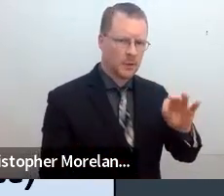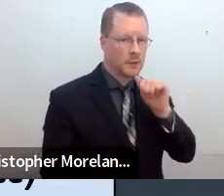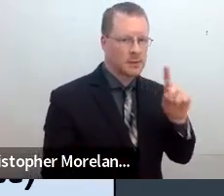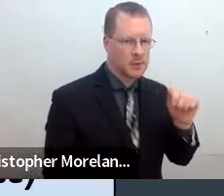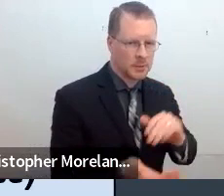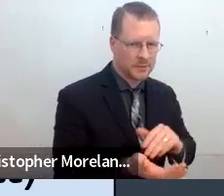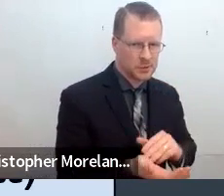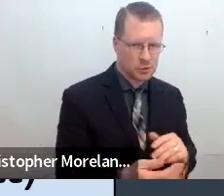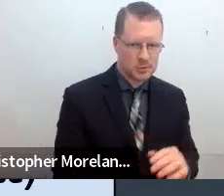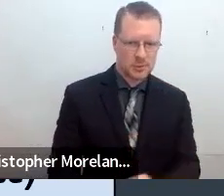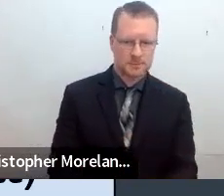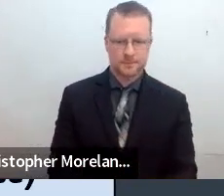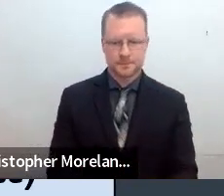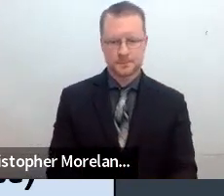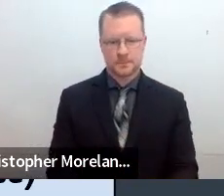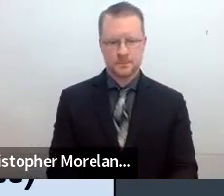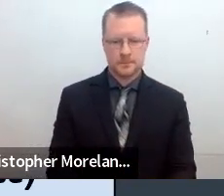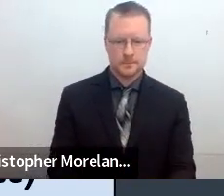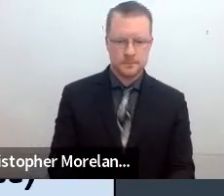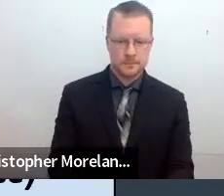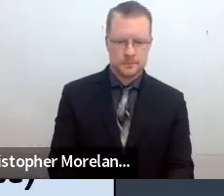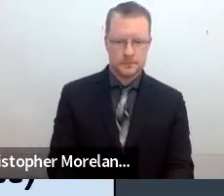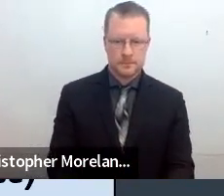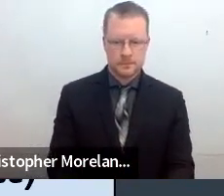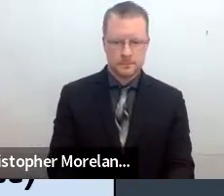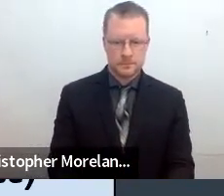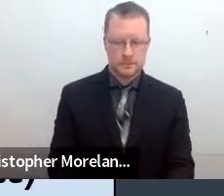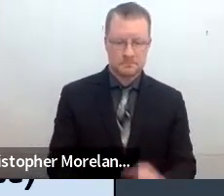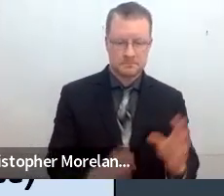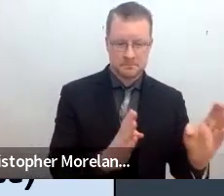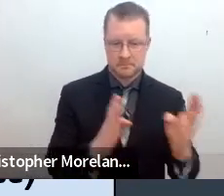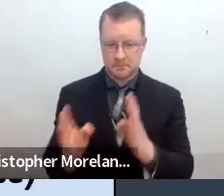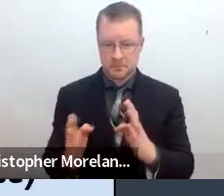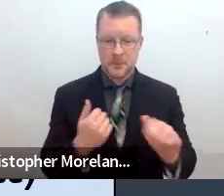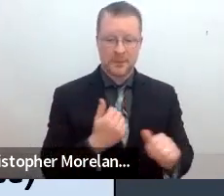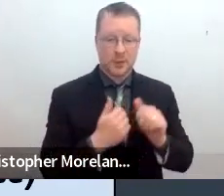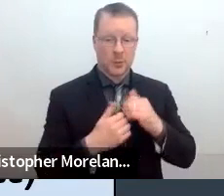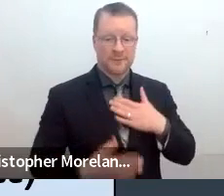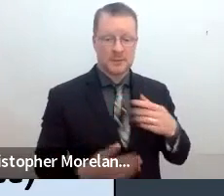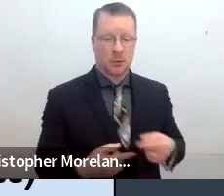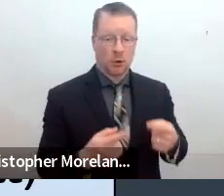year, compared to less than 5% of their non-disabled peers.